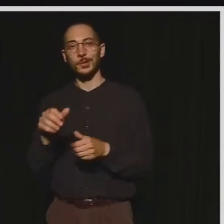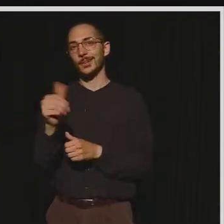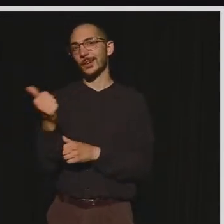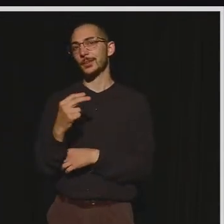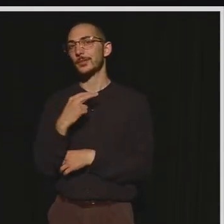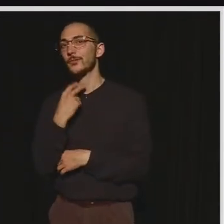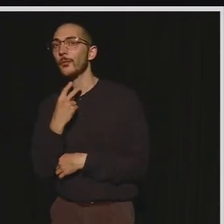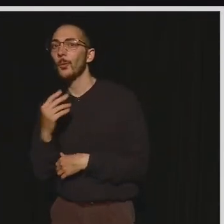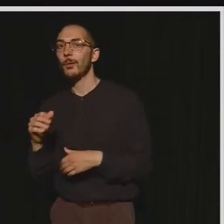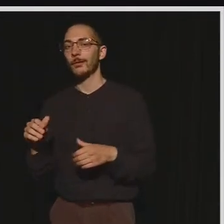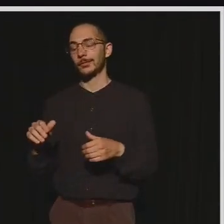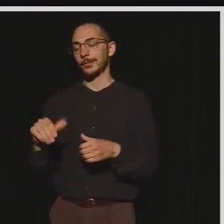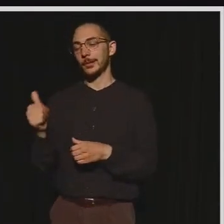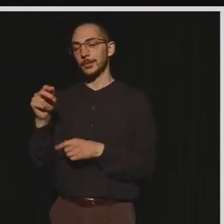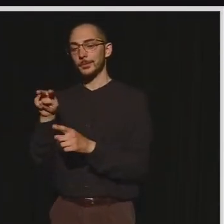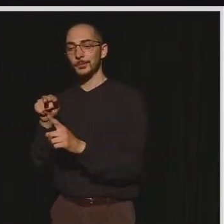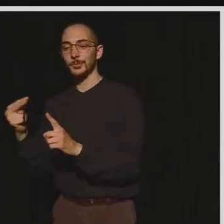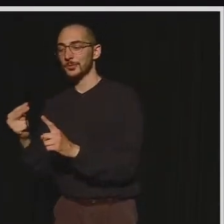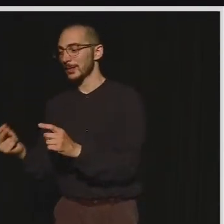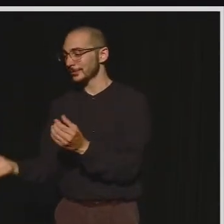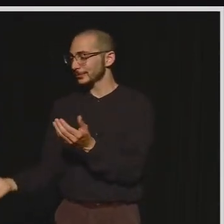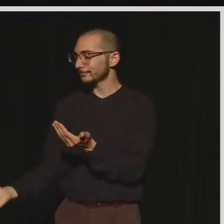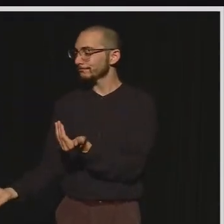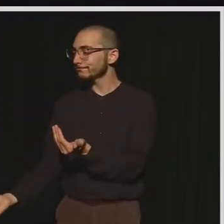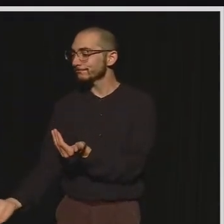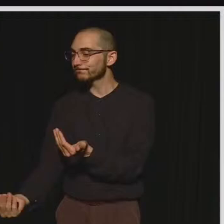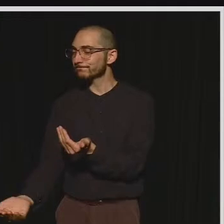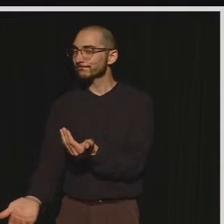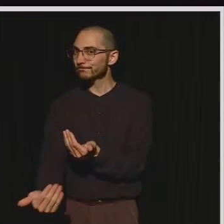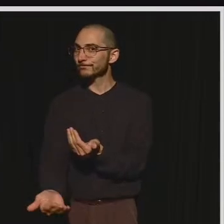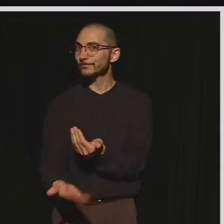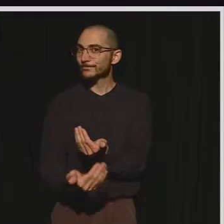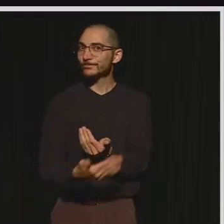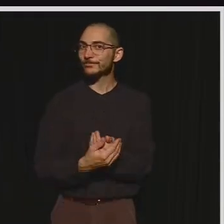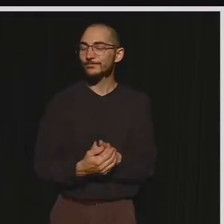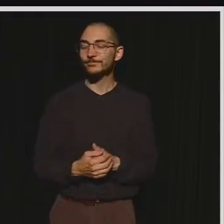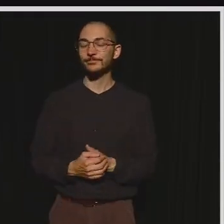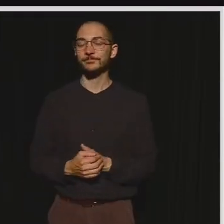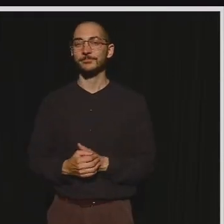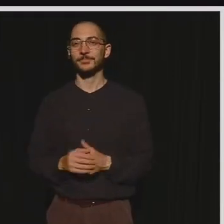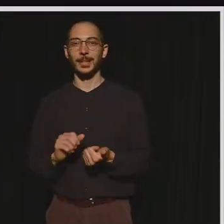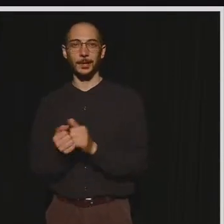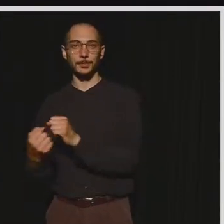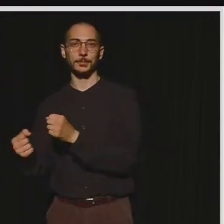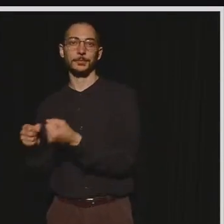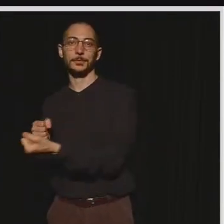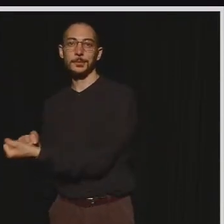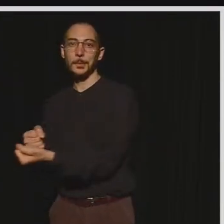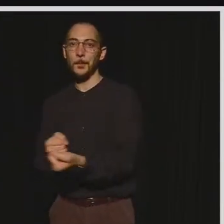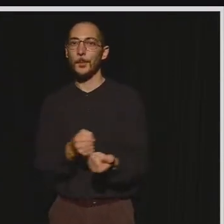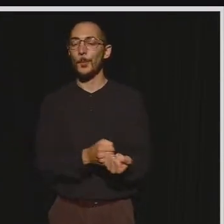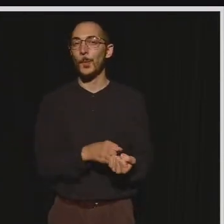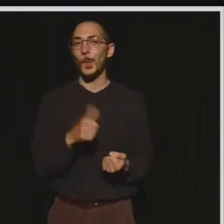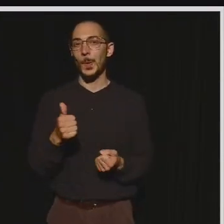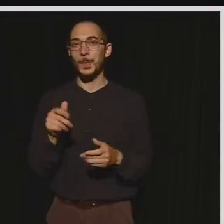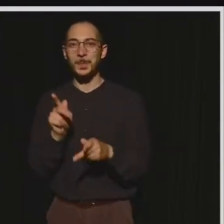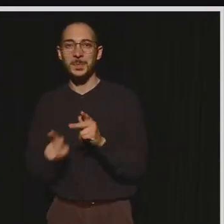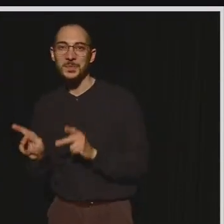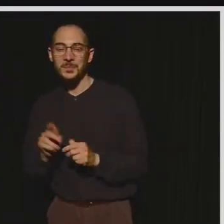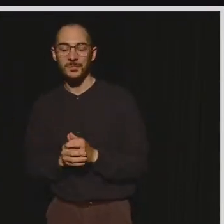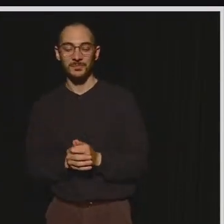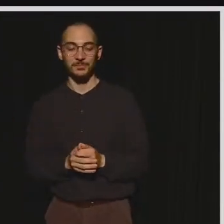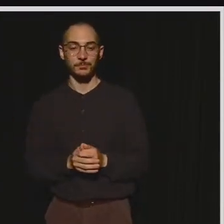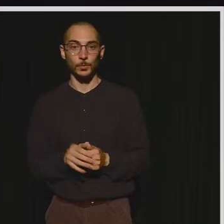spread out there. So like, I'm a lot more conscious about that, and also I'm a lot more conscious about my own internal racism that I